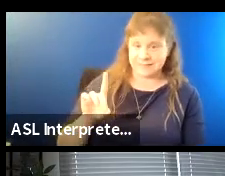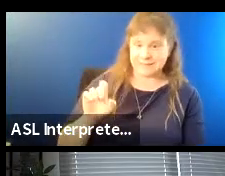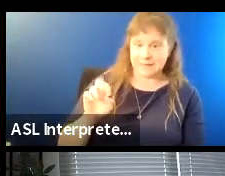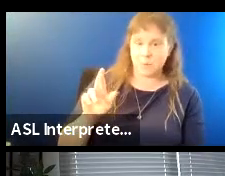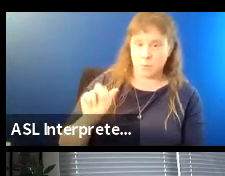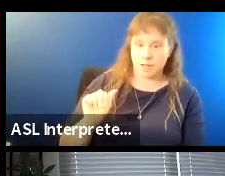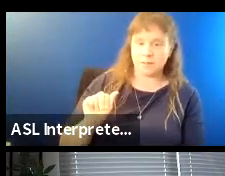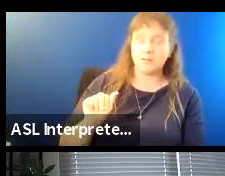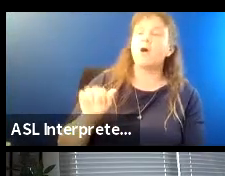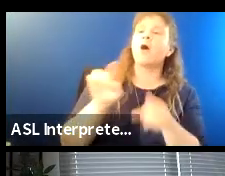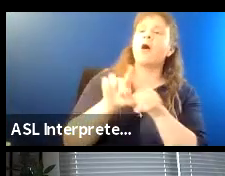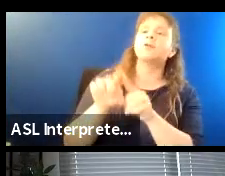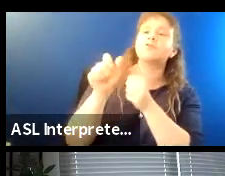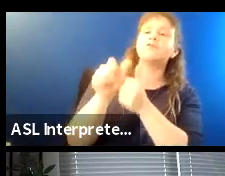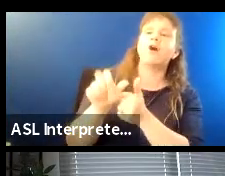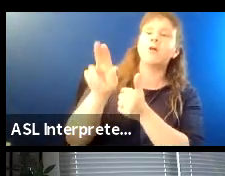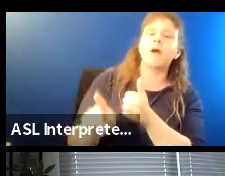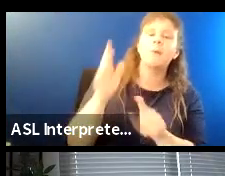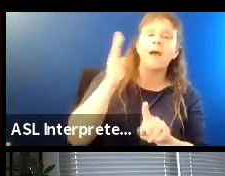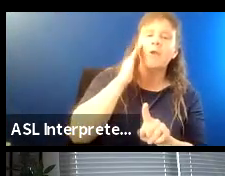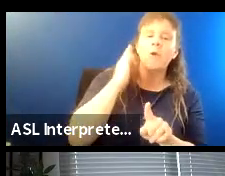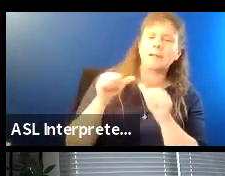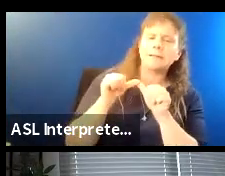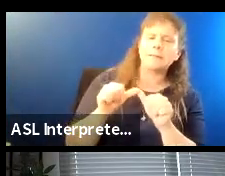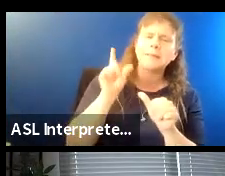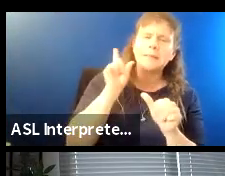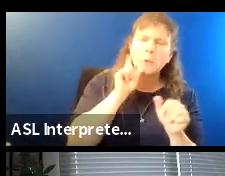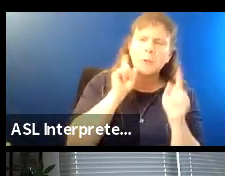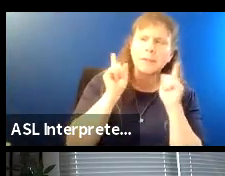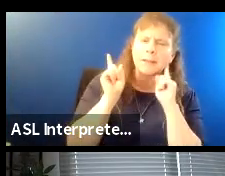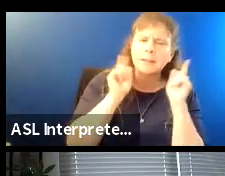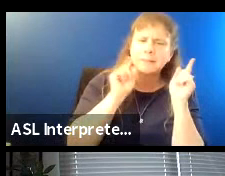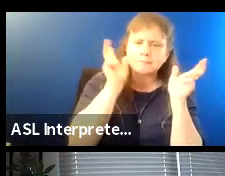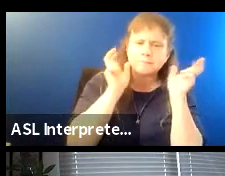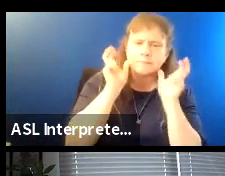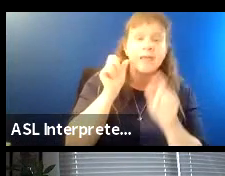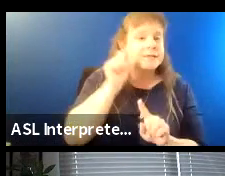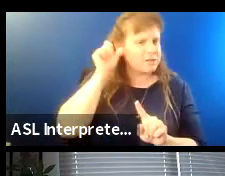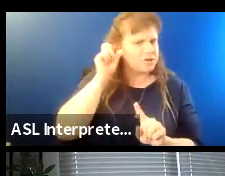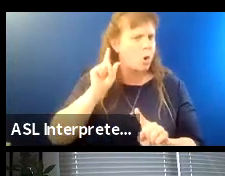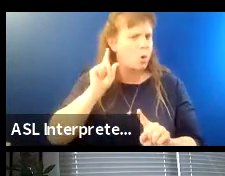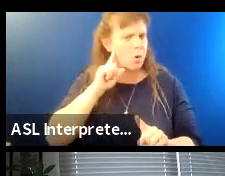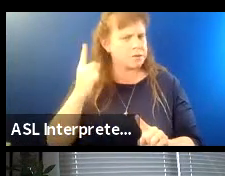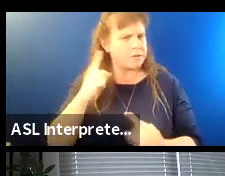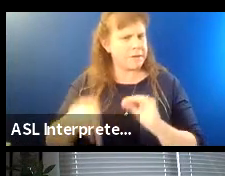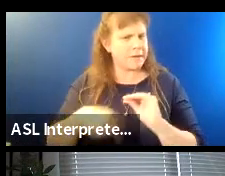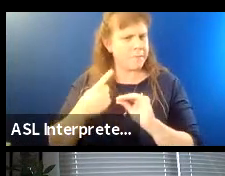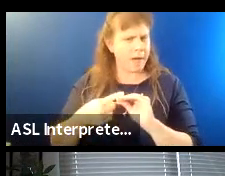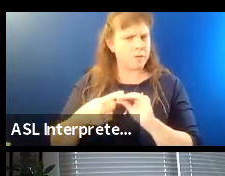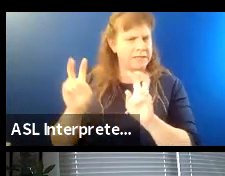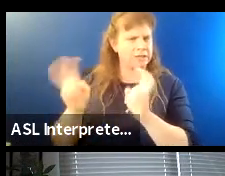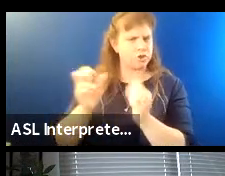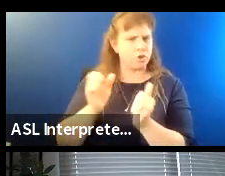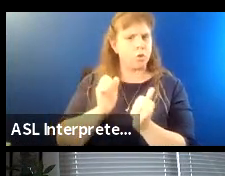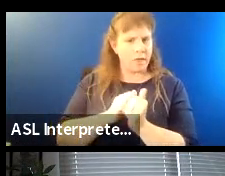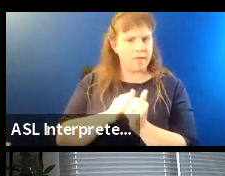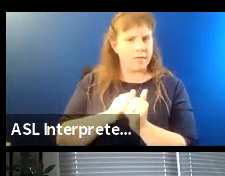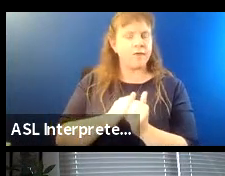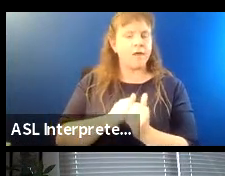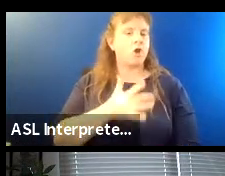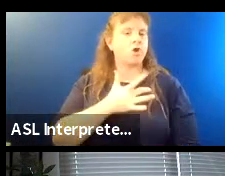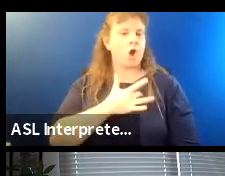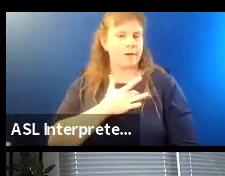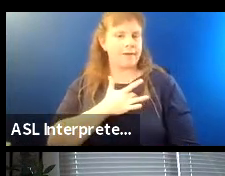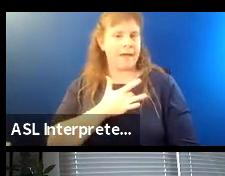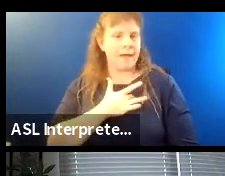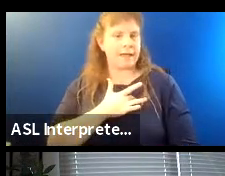just, as a follow-up, I know I just keep hearing, you know, yesterday I heard about an issue with inflammation of the cardiac tissue, and